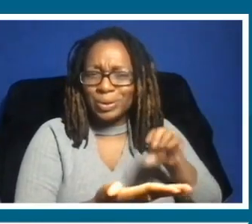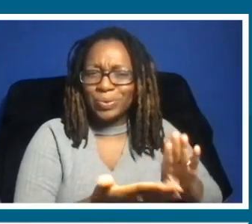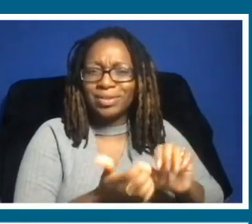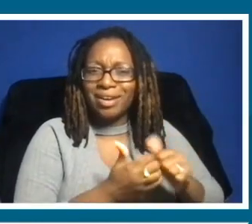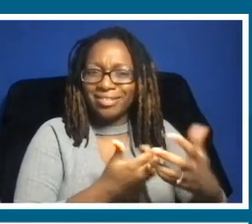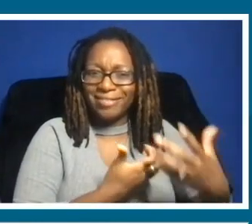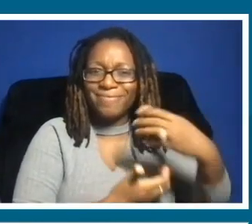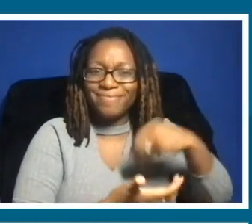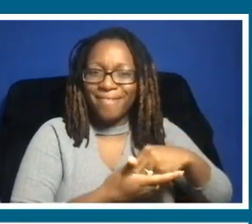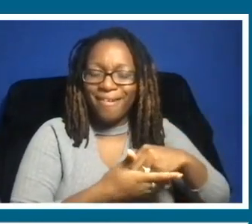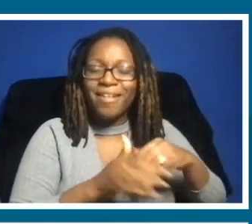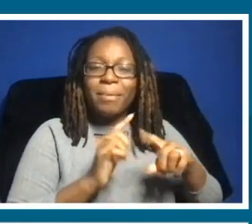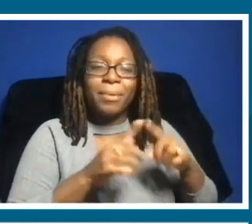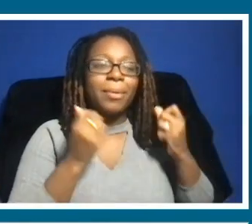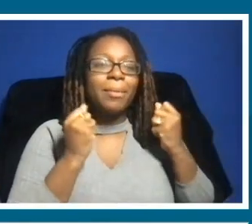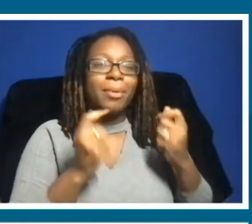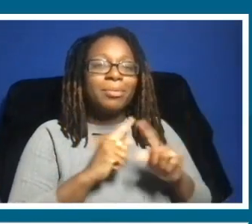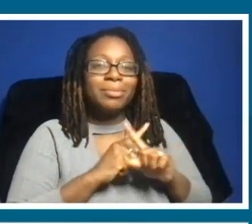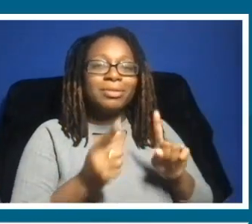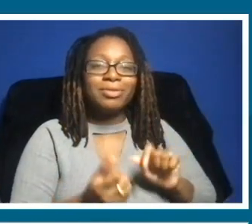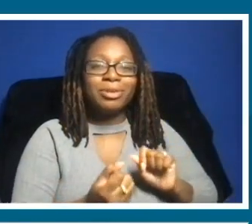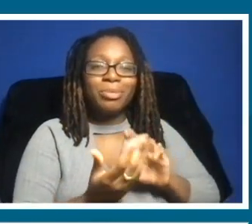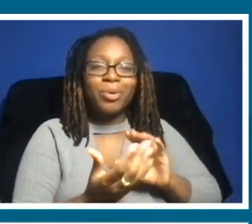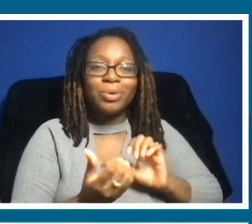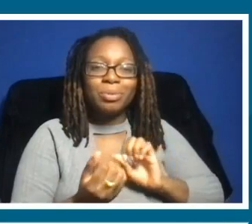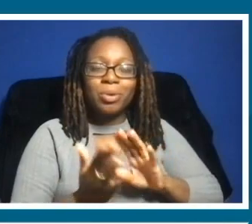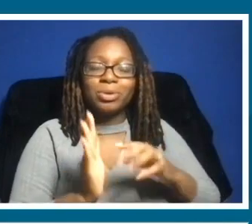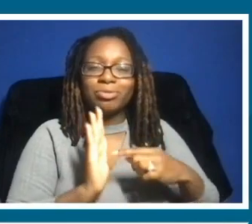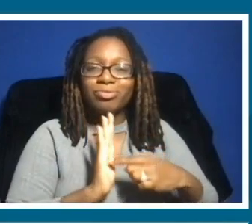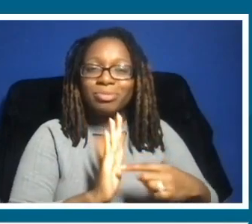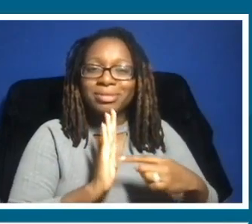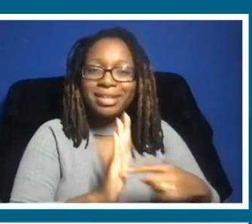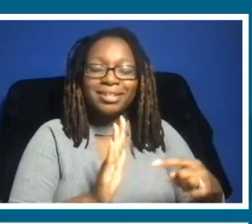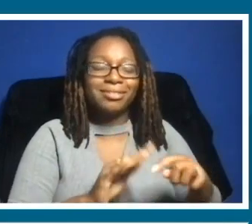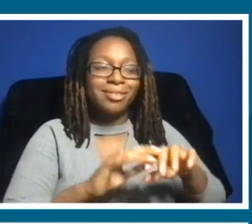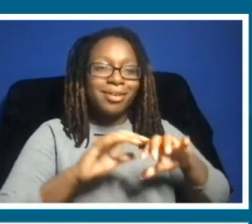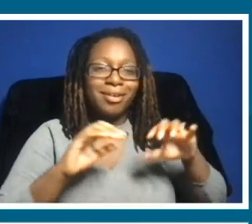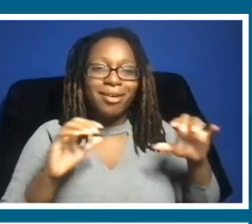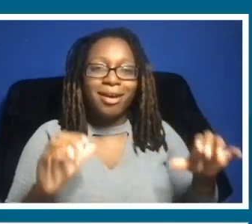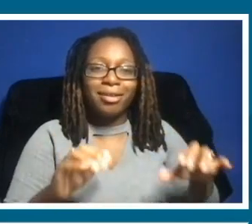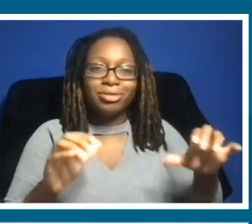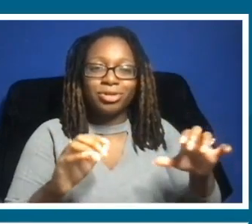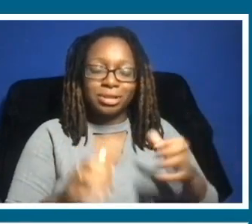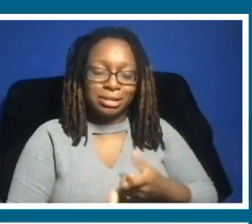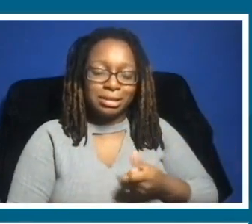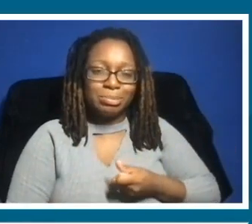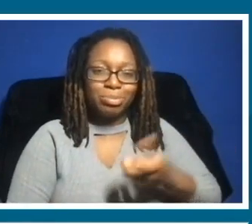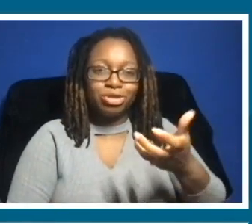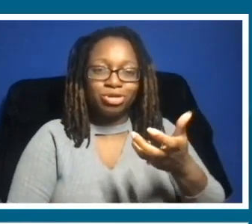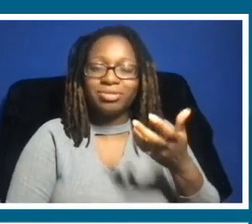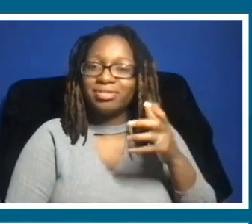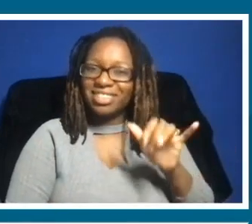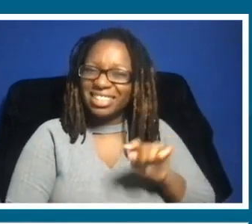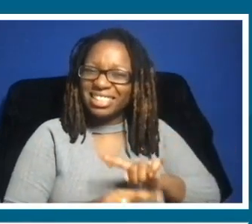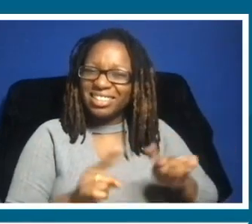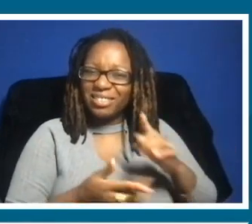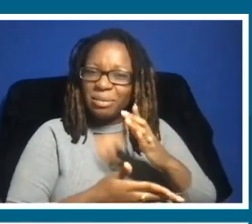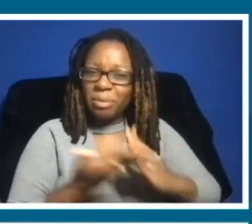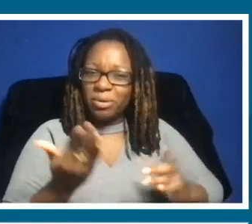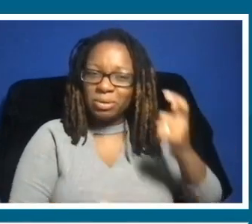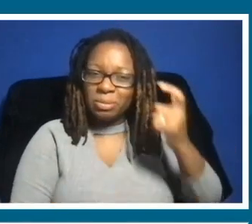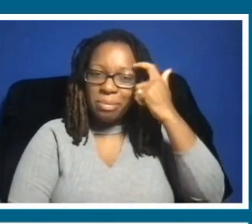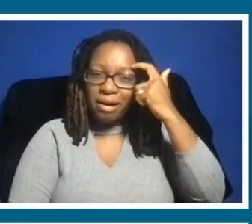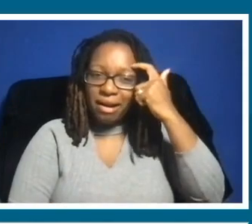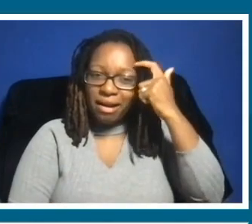of representing and the action and expression, you can see all of those are different portions of the brain. And if you can get all